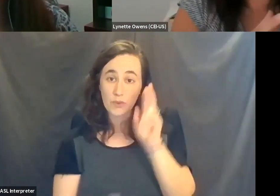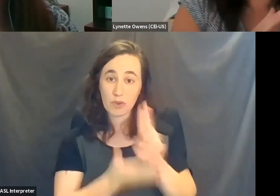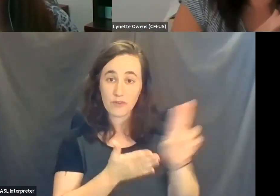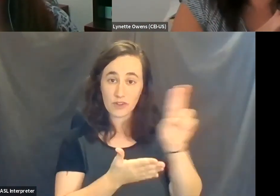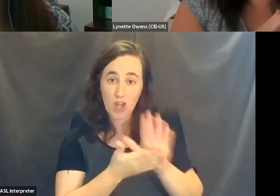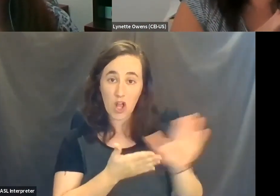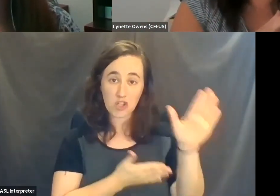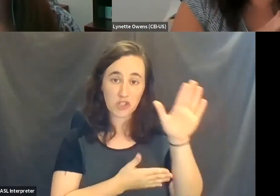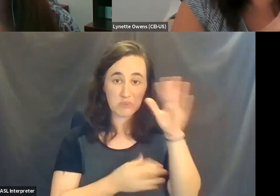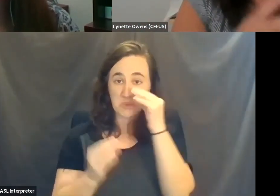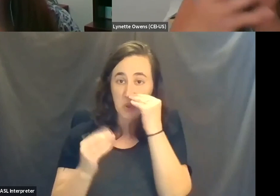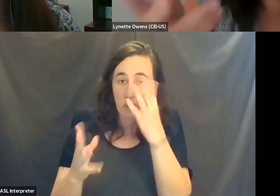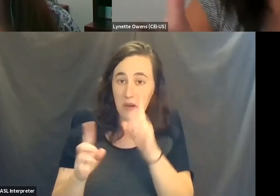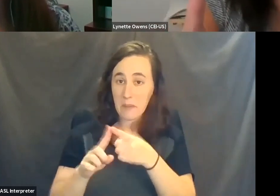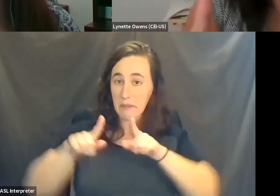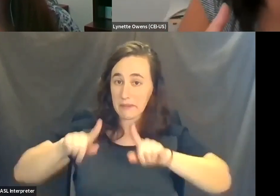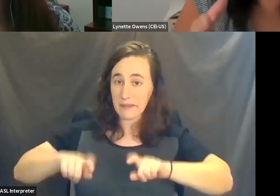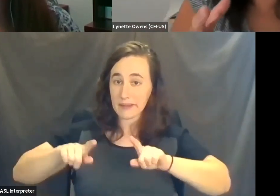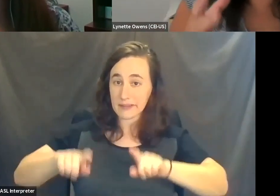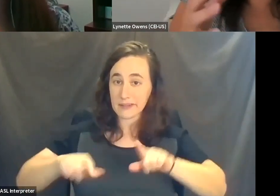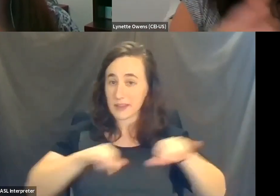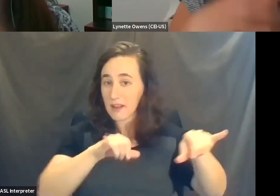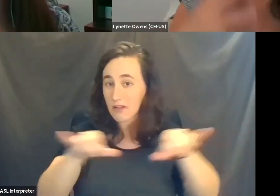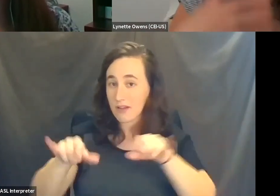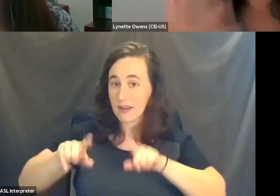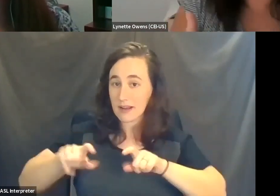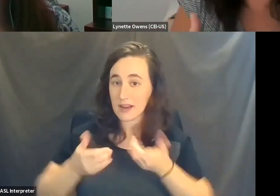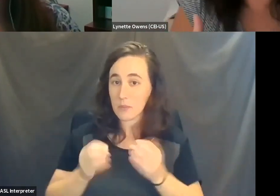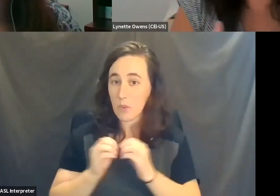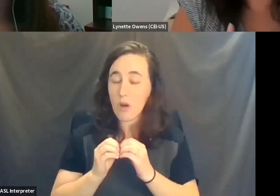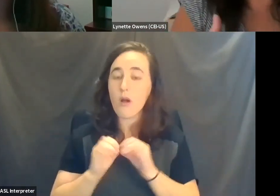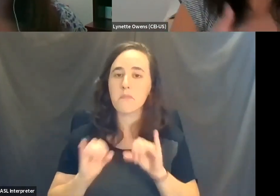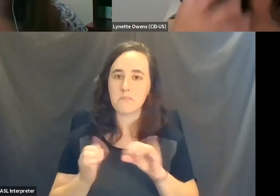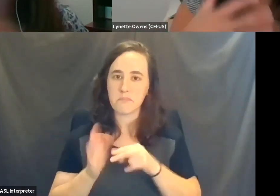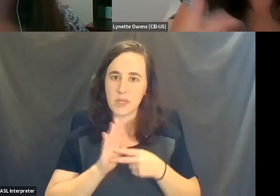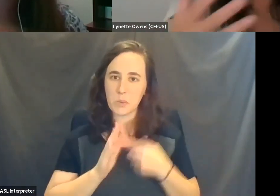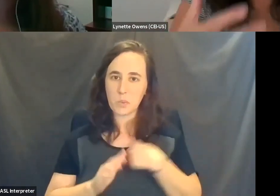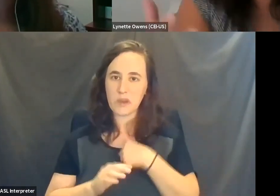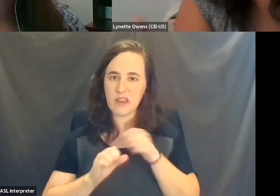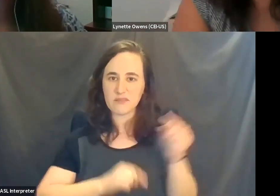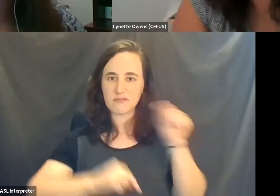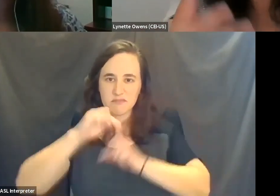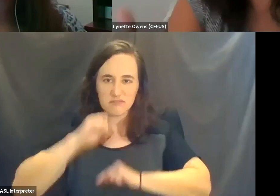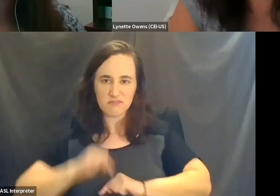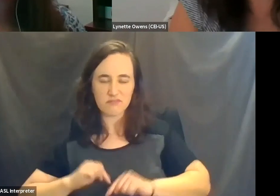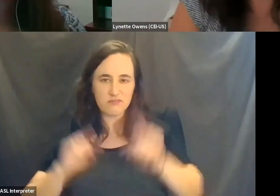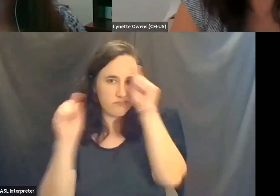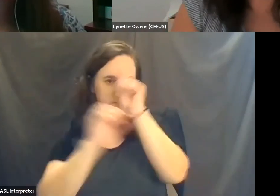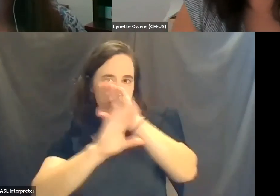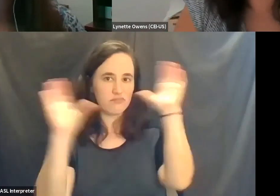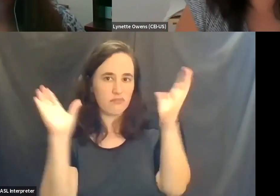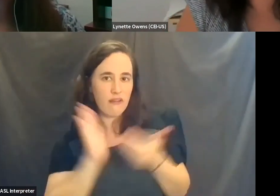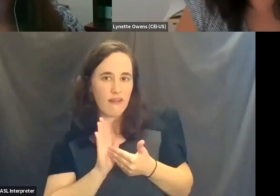about, maybe again, this is an opportunity to reimagine how we're doing it and why we're doing